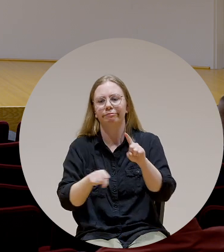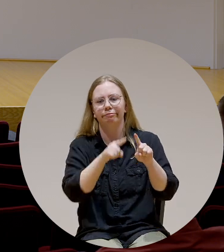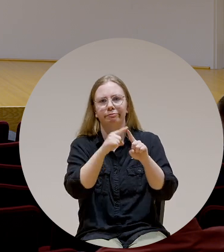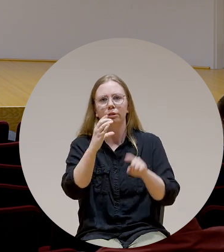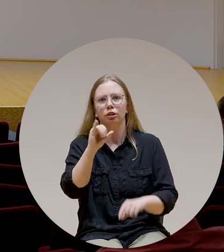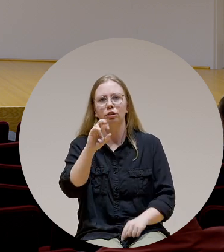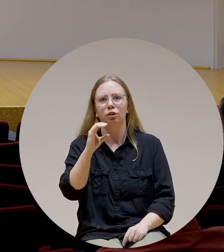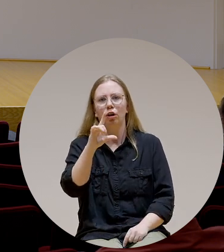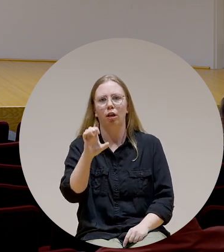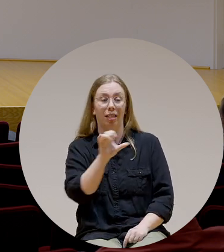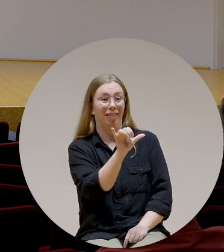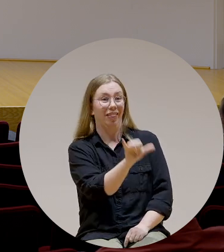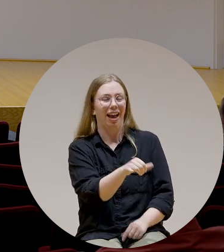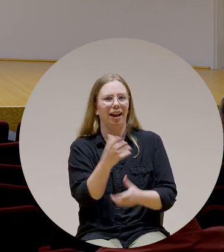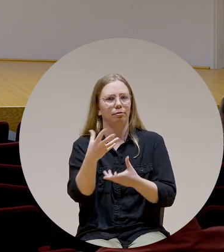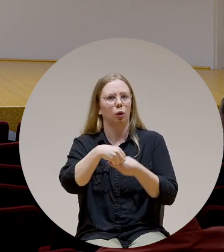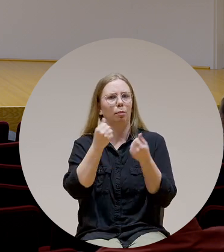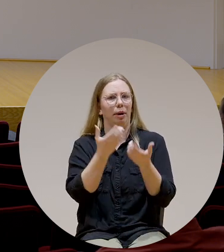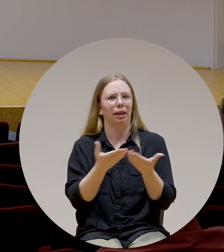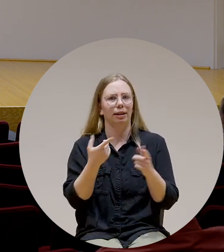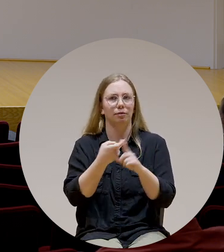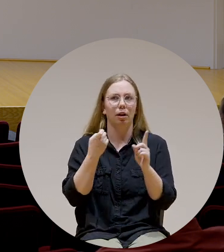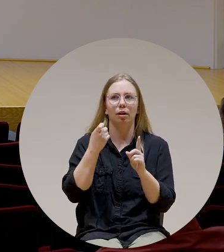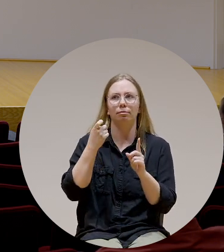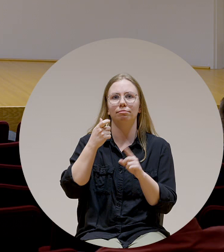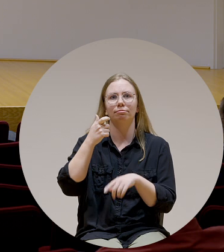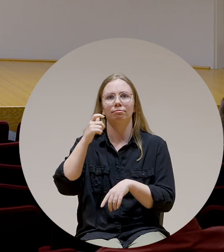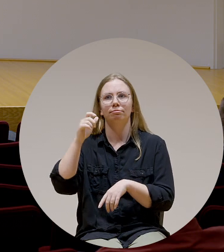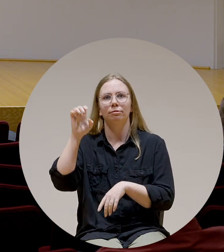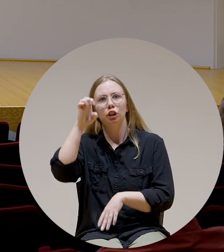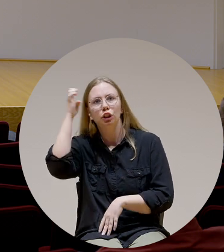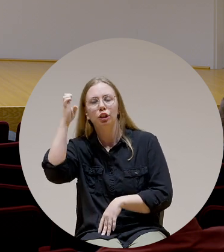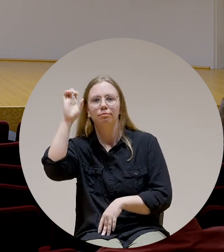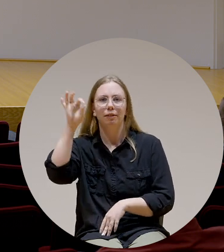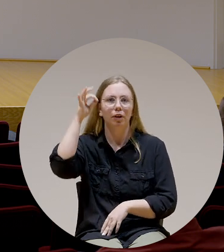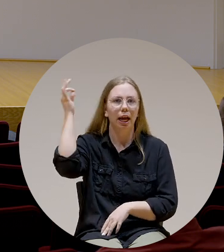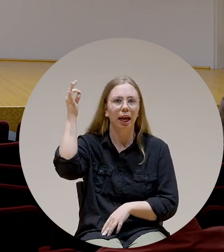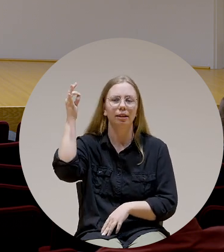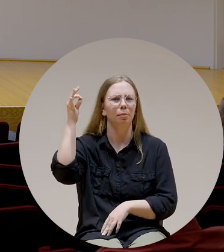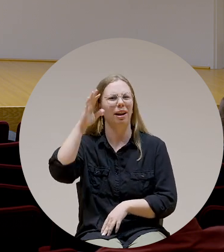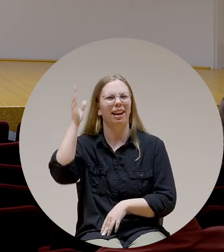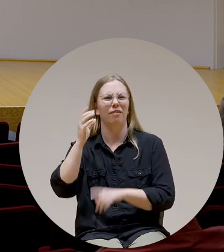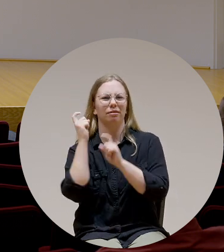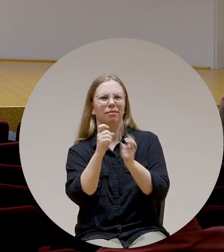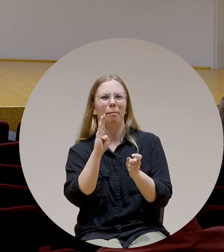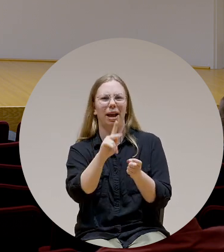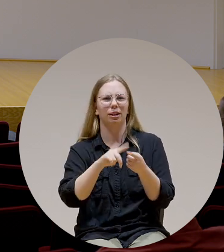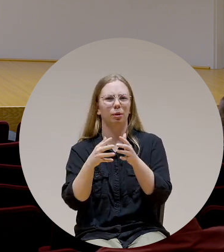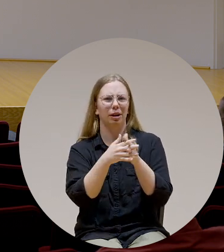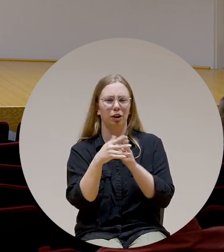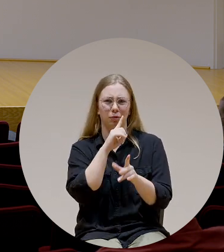from Germany and France, which never made their way back to Americas, which affected Plains Indians, particularly Sioux